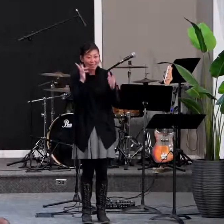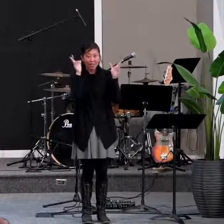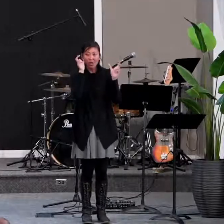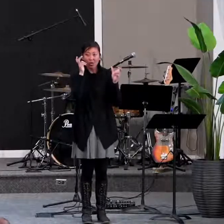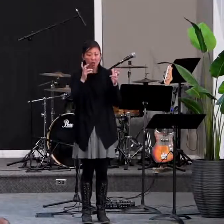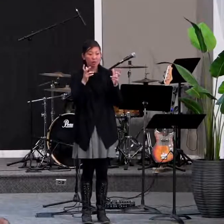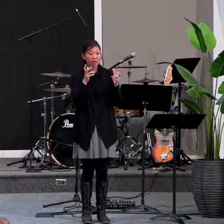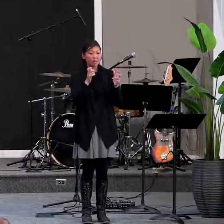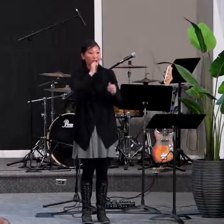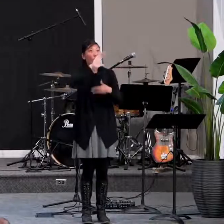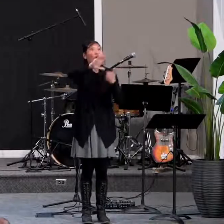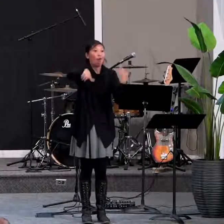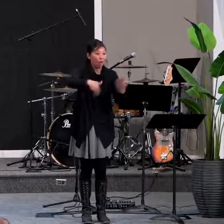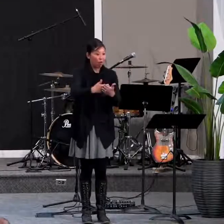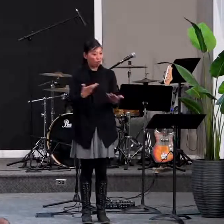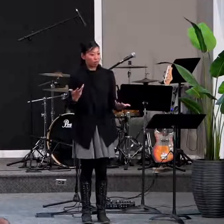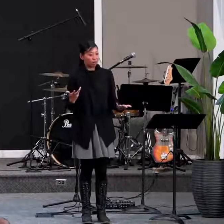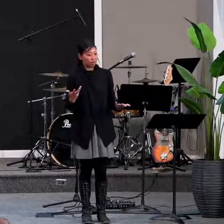not everybody.